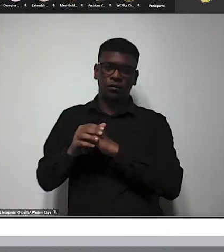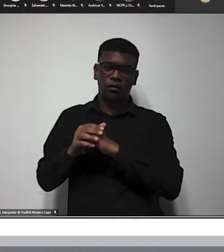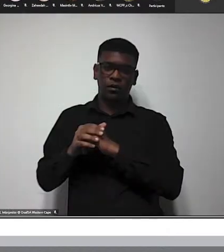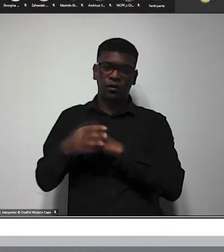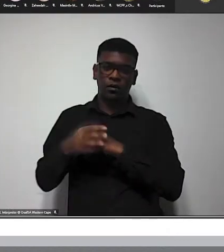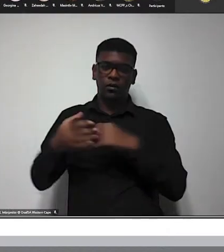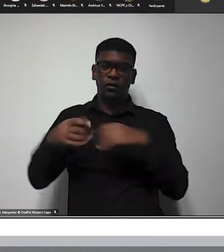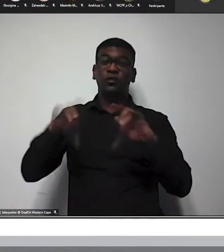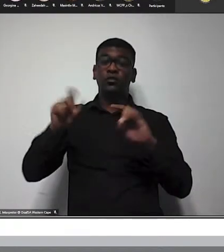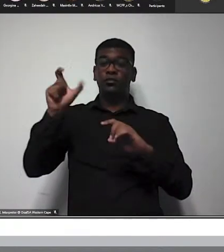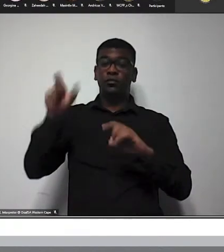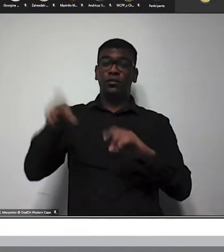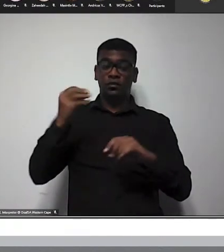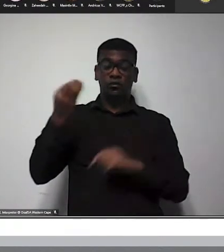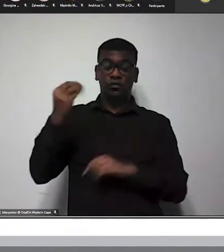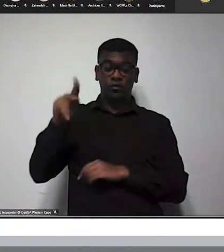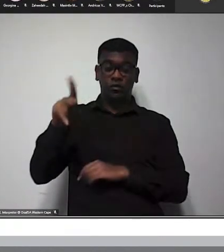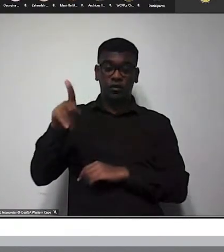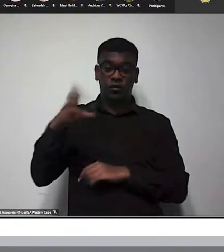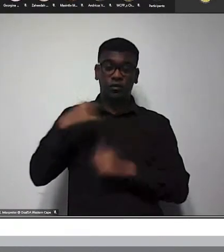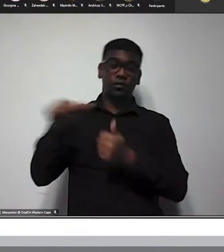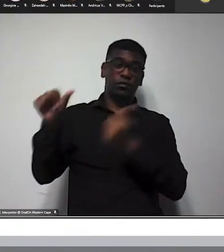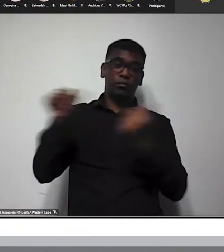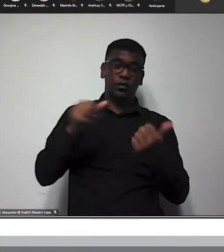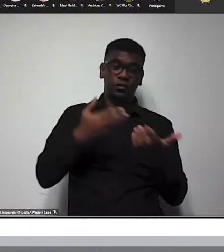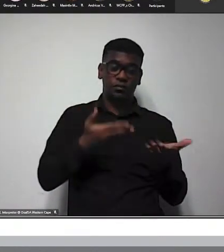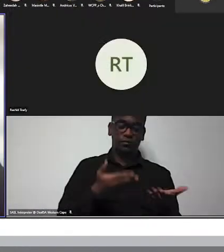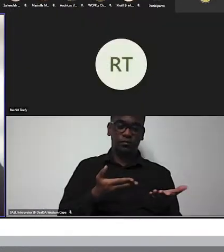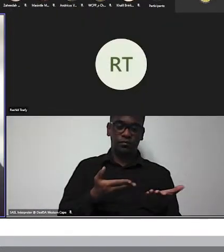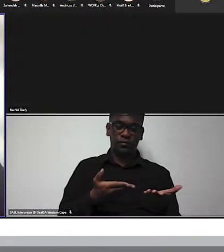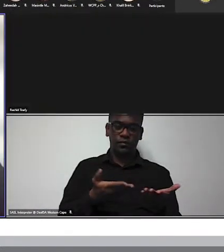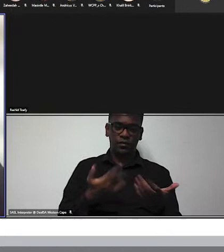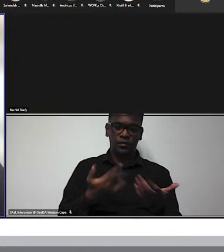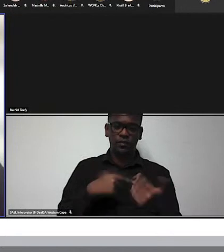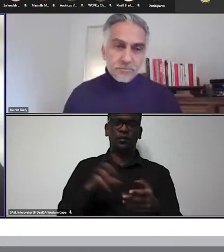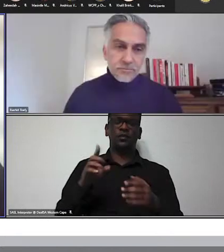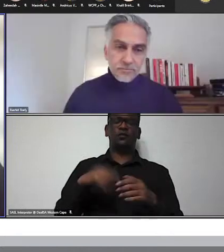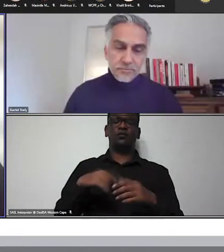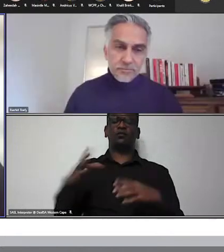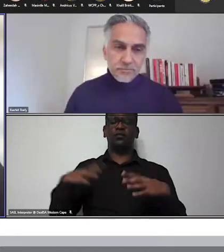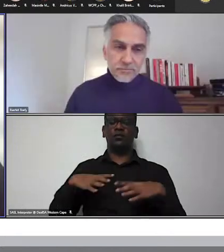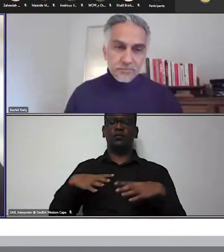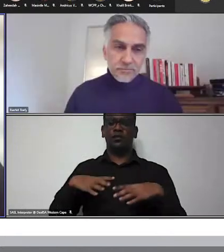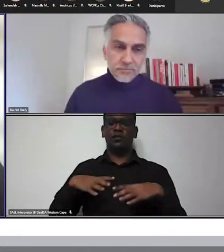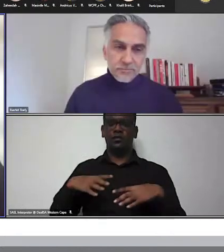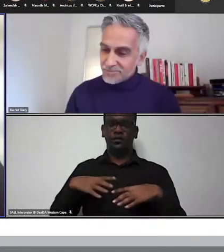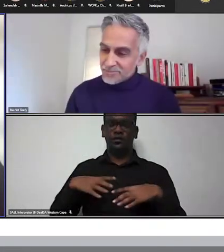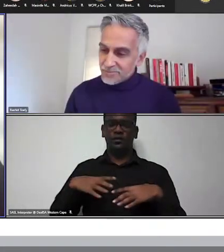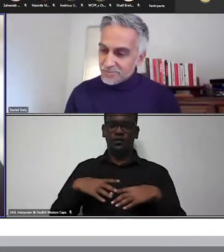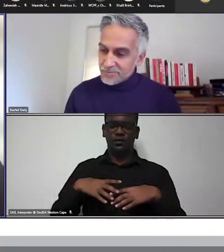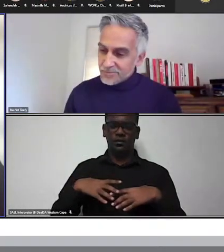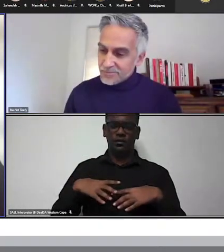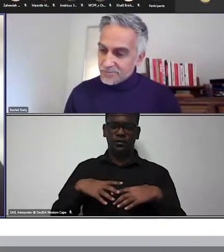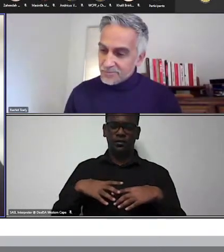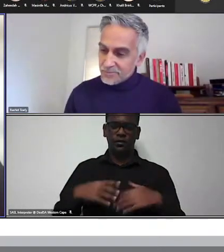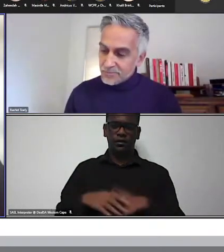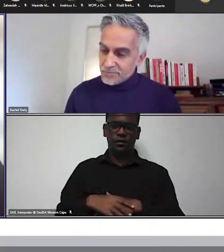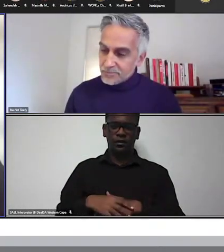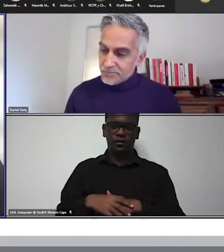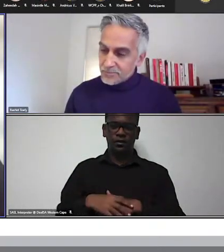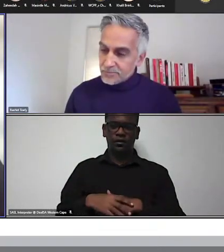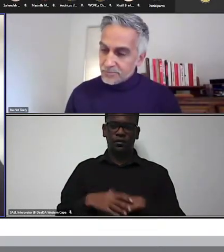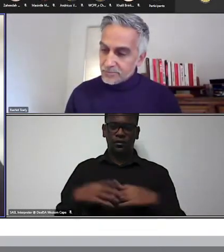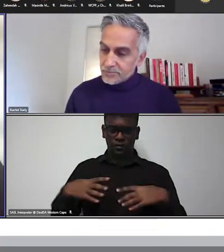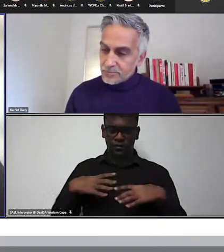Chairperson, is that okay? Can we hand it back to you? Yes, I believe that'll be an order. I'm speaking on behalf of Member Van der Westhuizen, but I'm sure he would